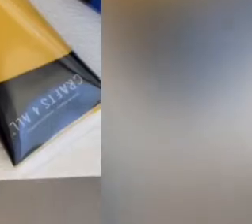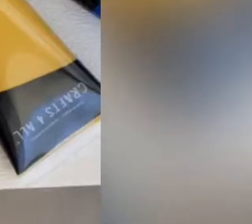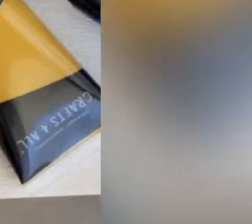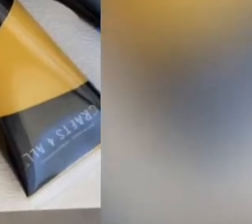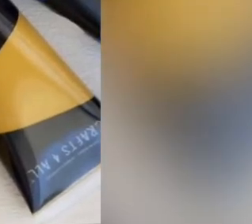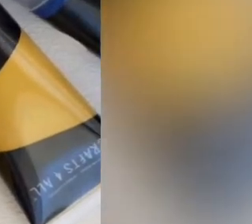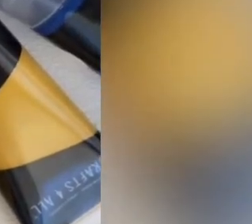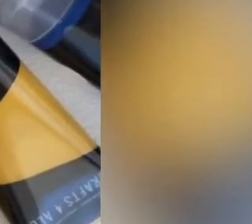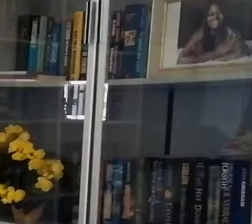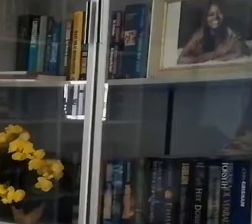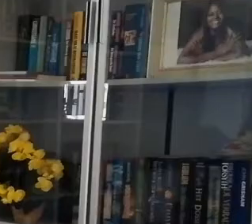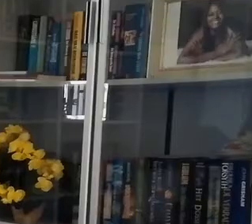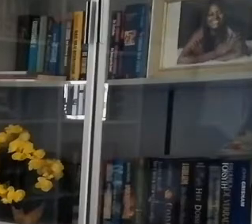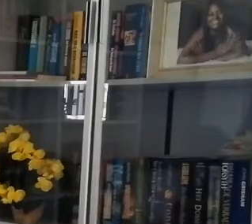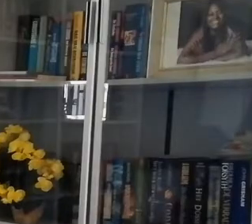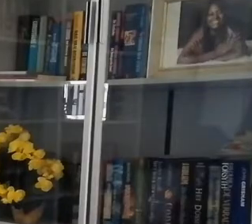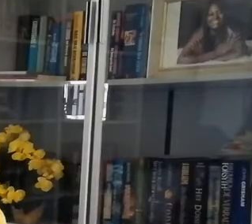safely. We